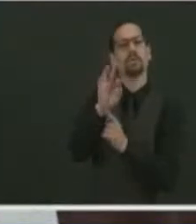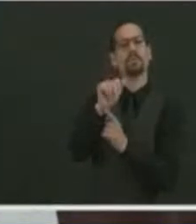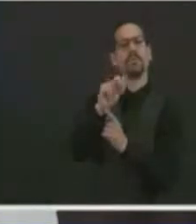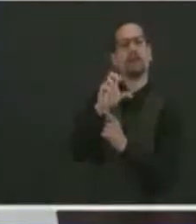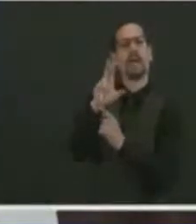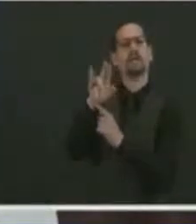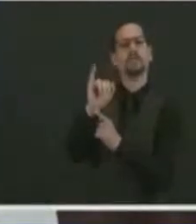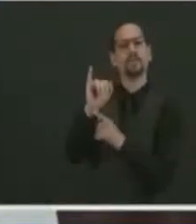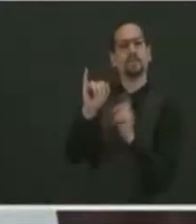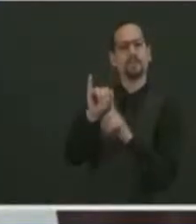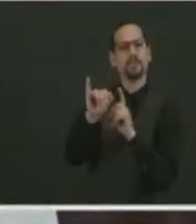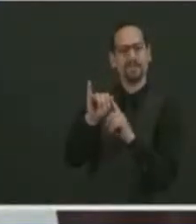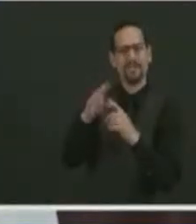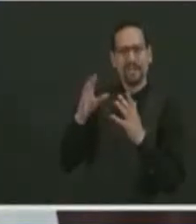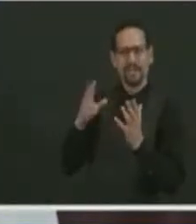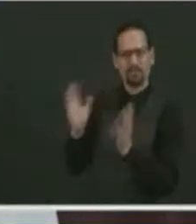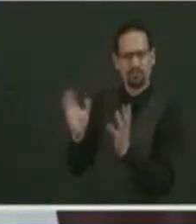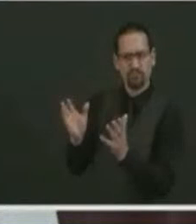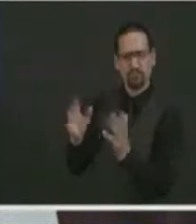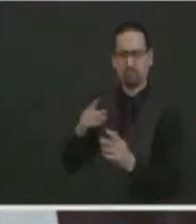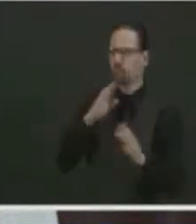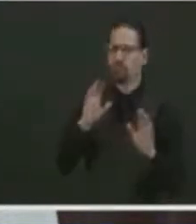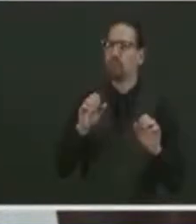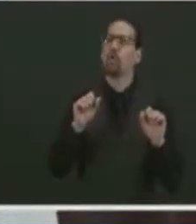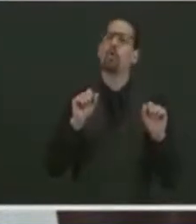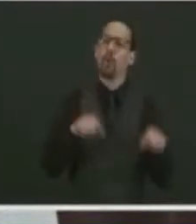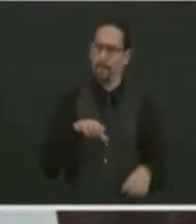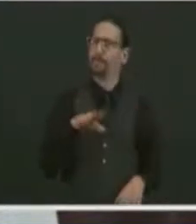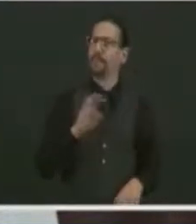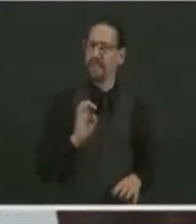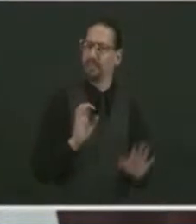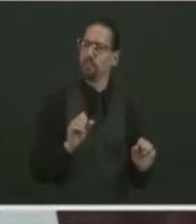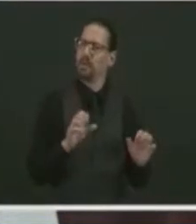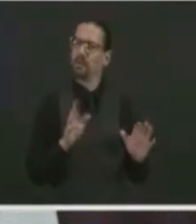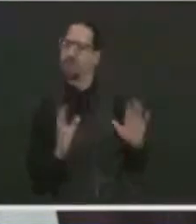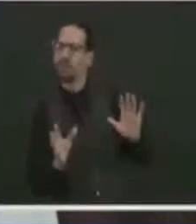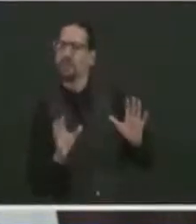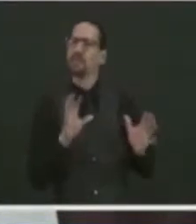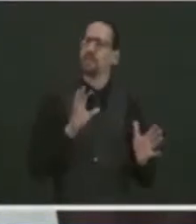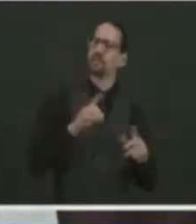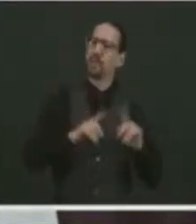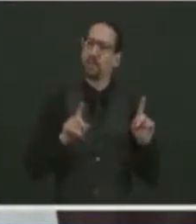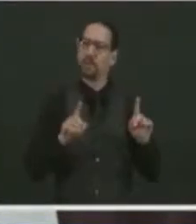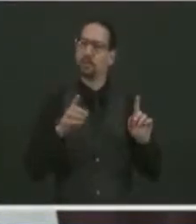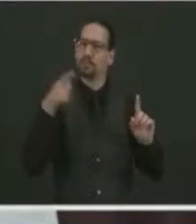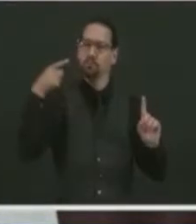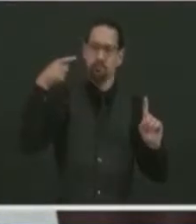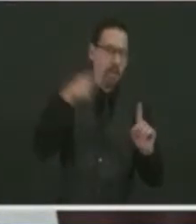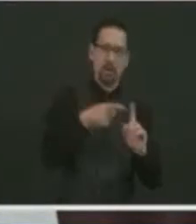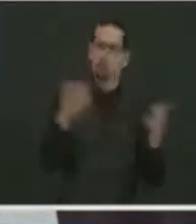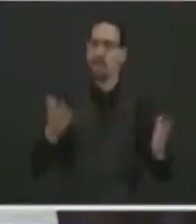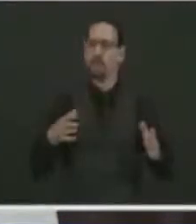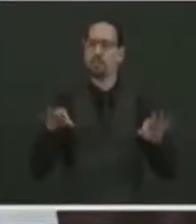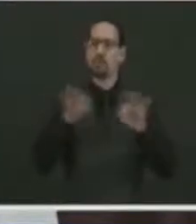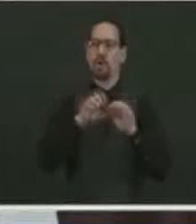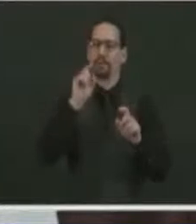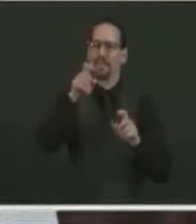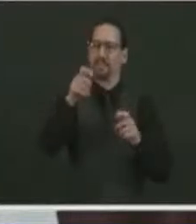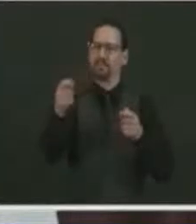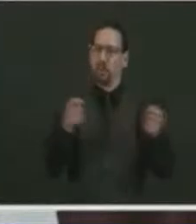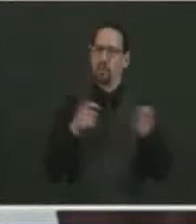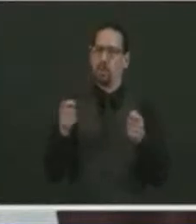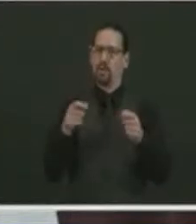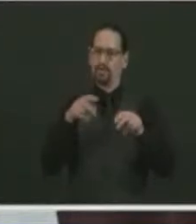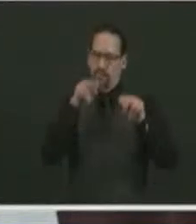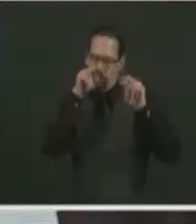right. If you have adequate testing so you can pinpoint outbreaks before they get out of control. If you have adequate contact tracing so